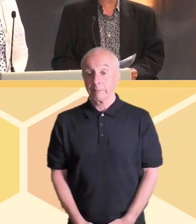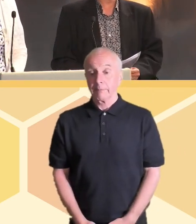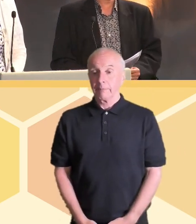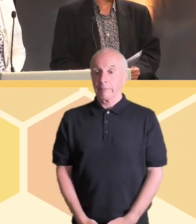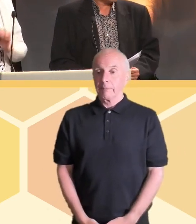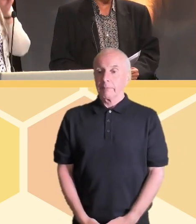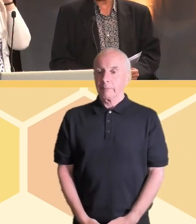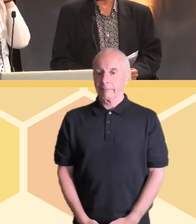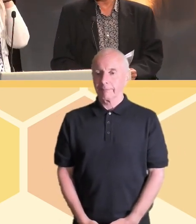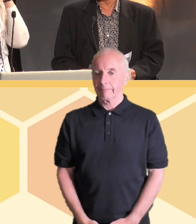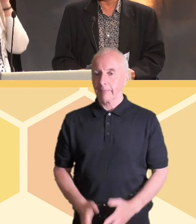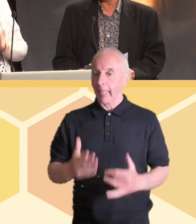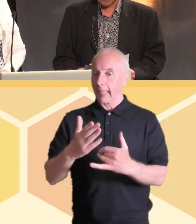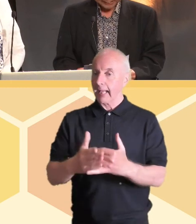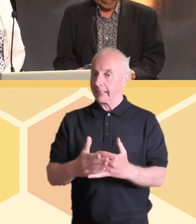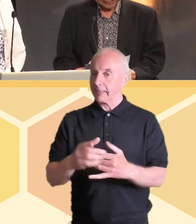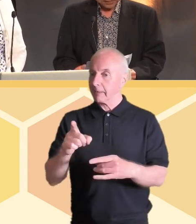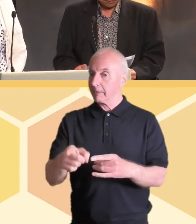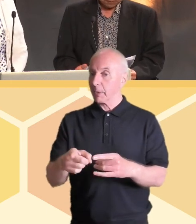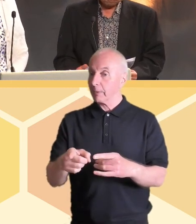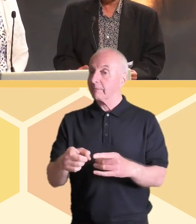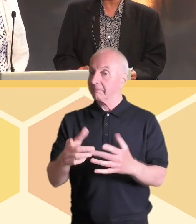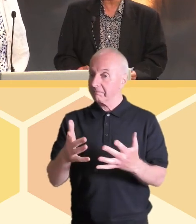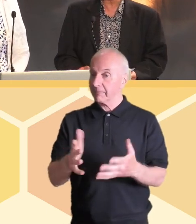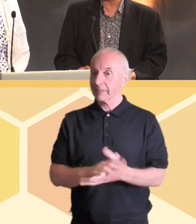Last but certainly not least,